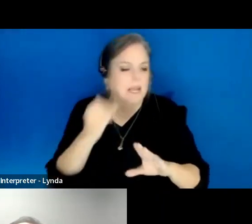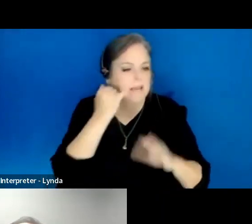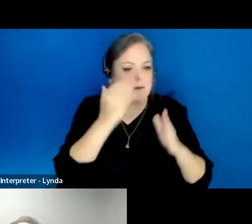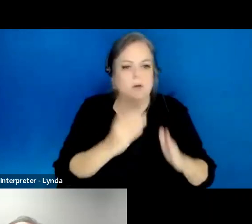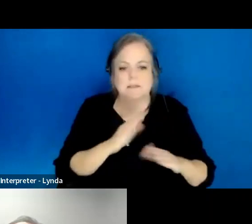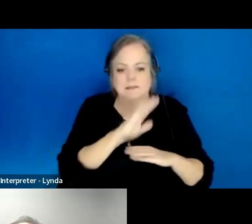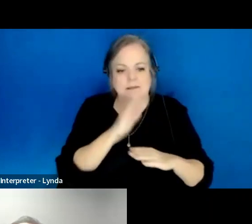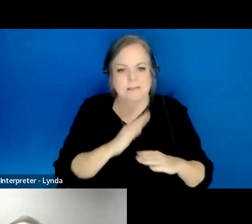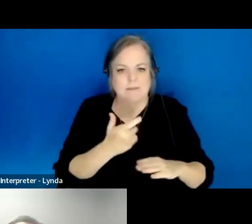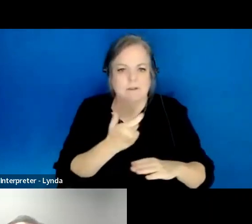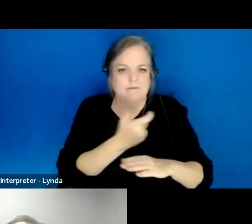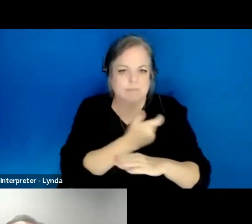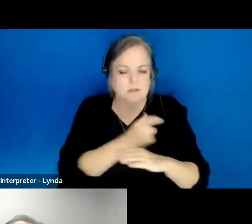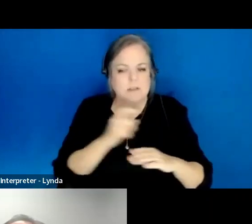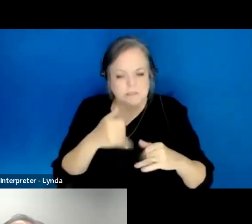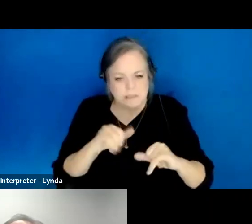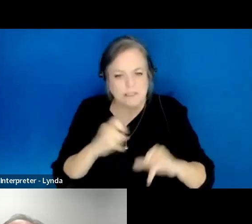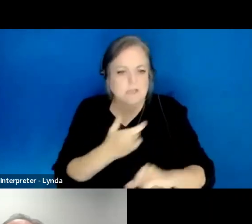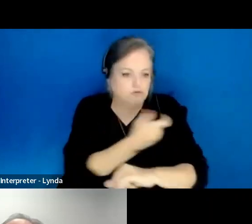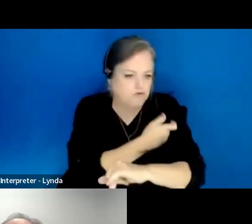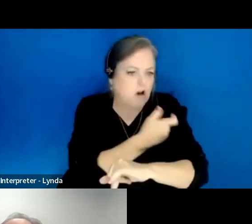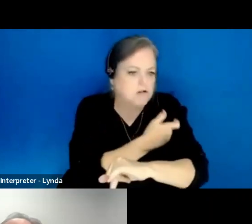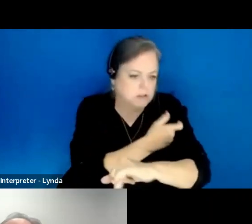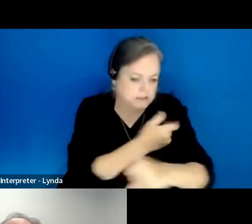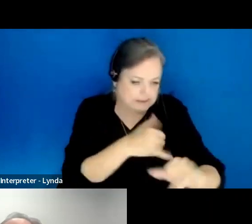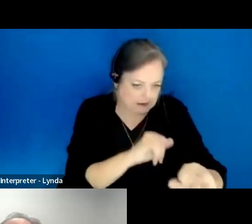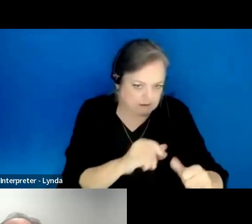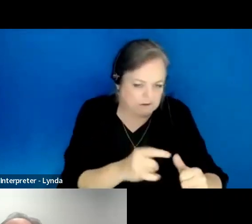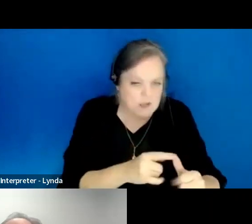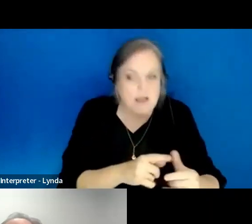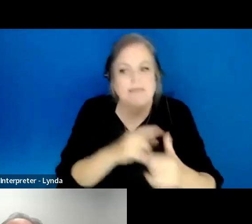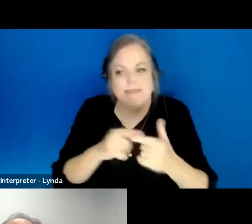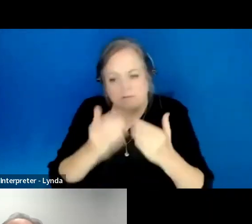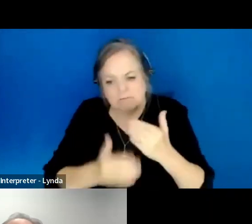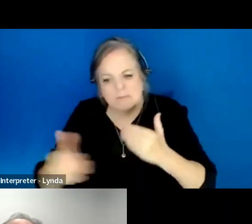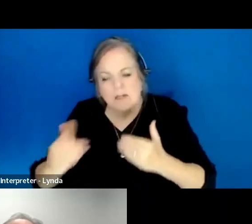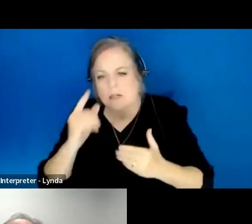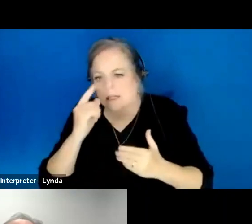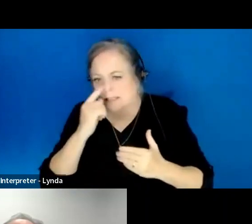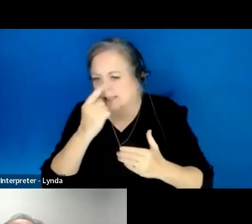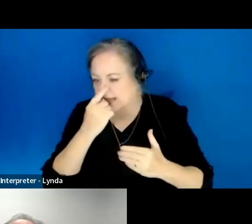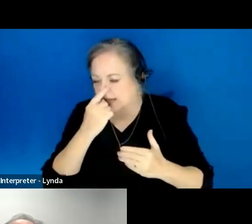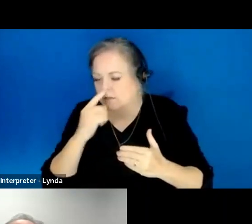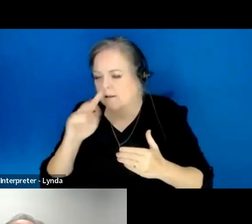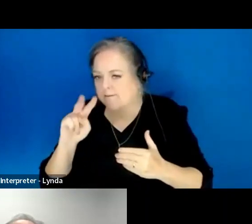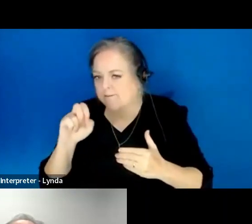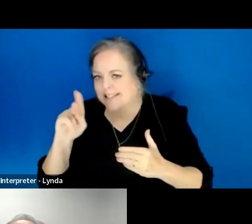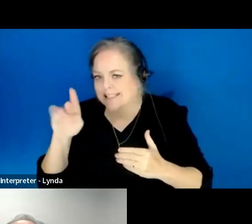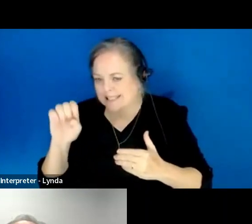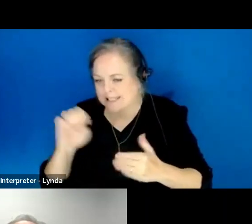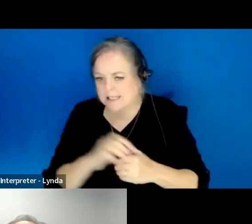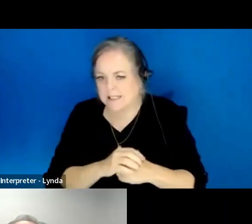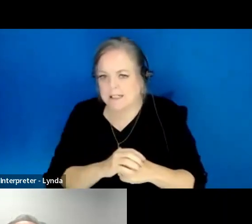they're still going to have to get the primary series of a shot and then thereafter get the nasal vaccine. But